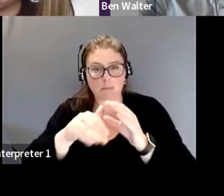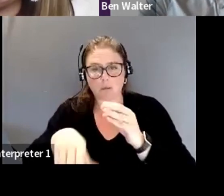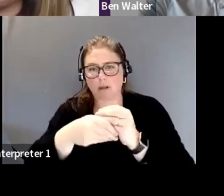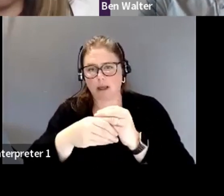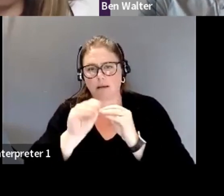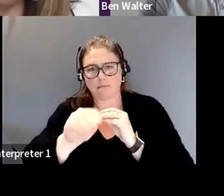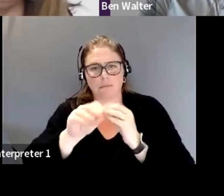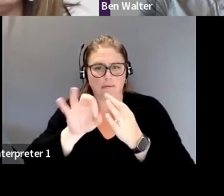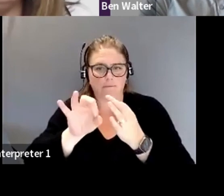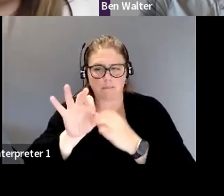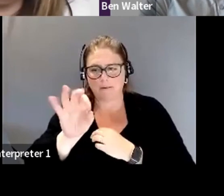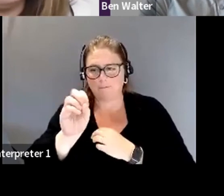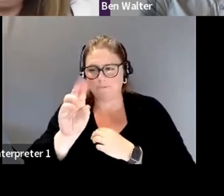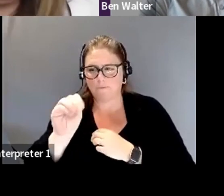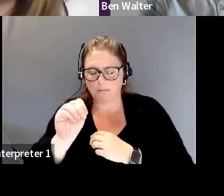do